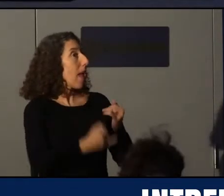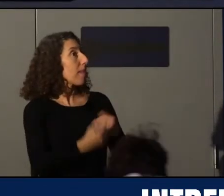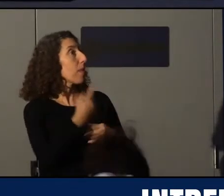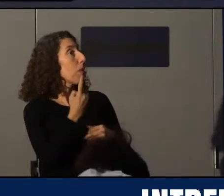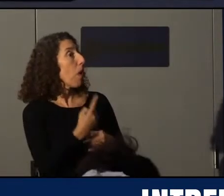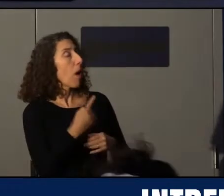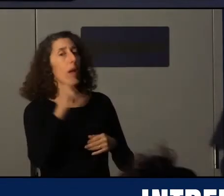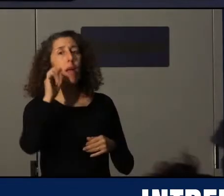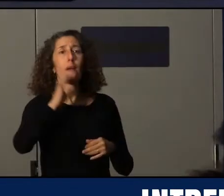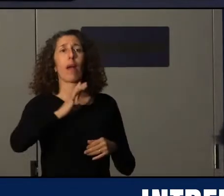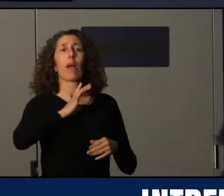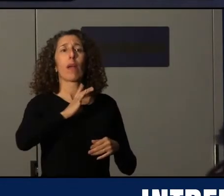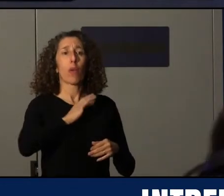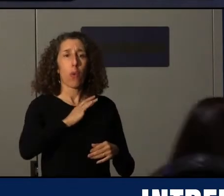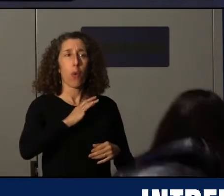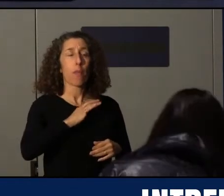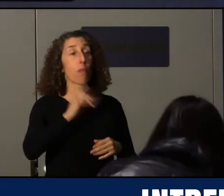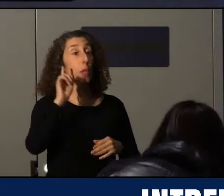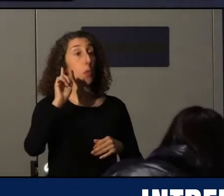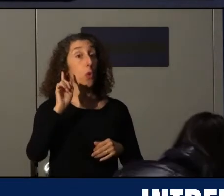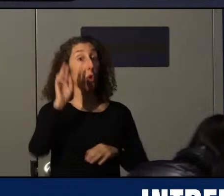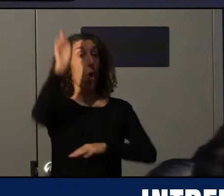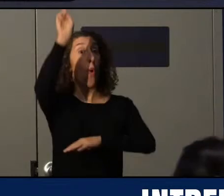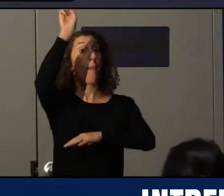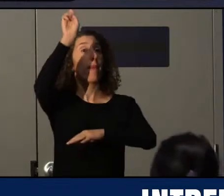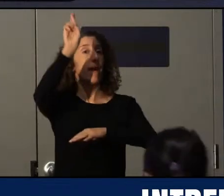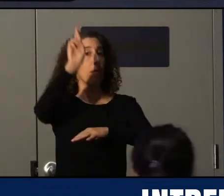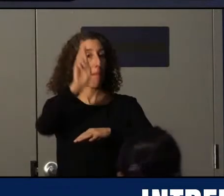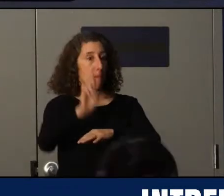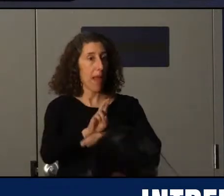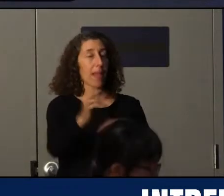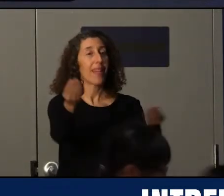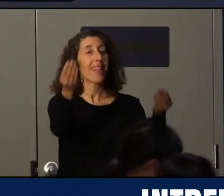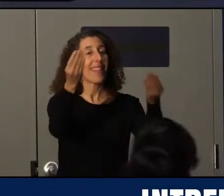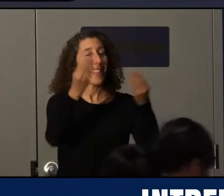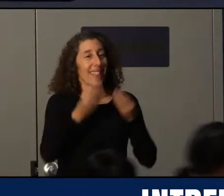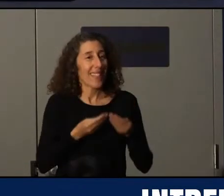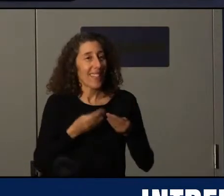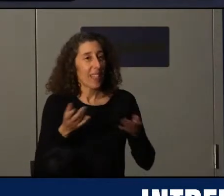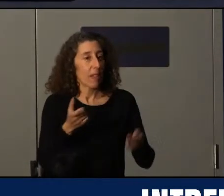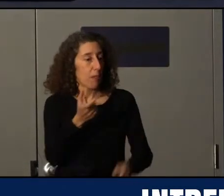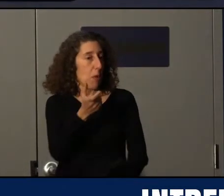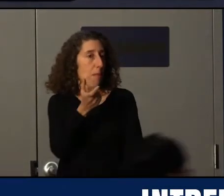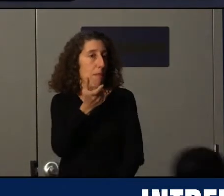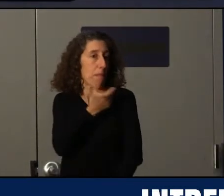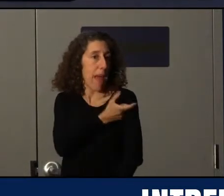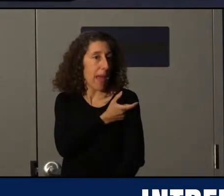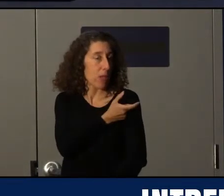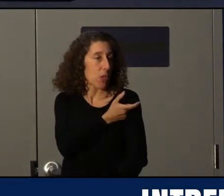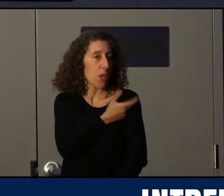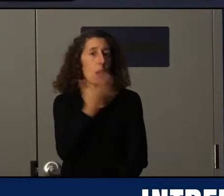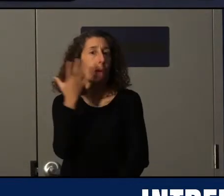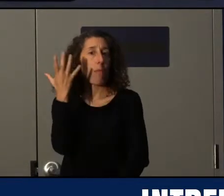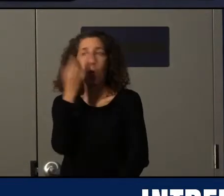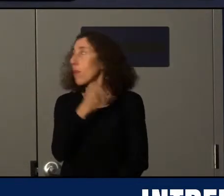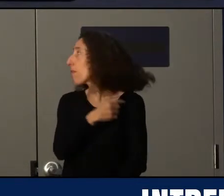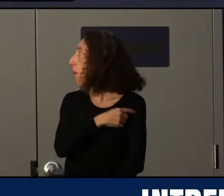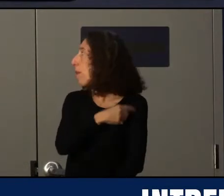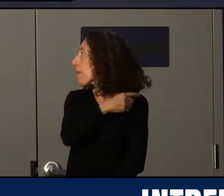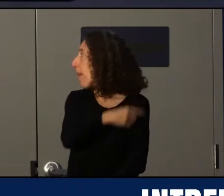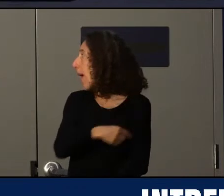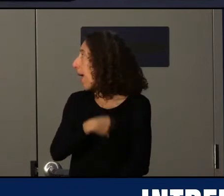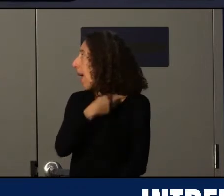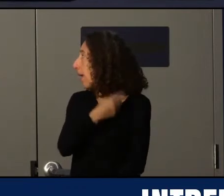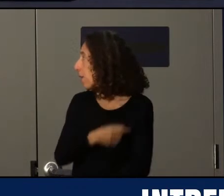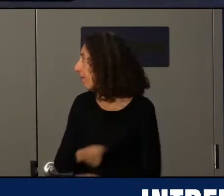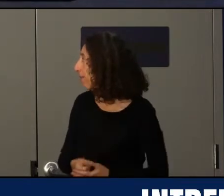argue about spaceflight patches, but I think it's one of the most beautiful patches ever created. And the way art connected